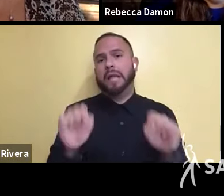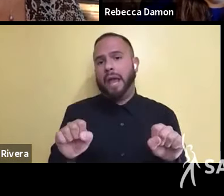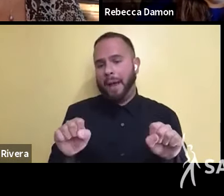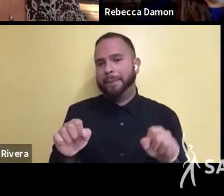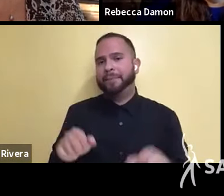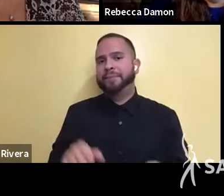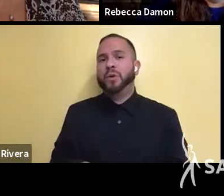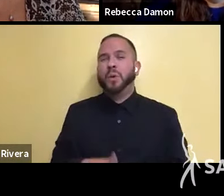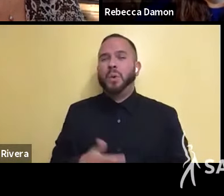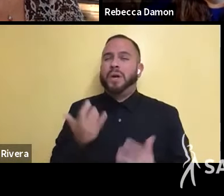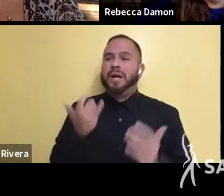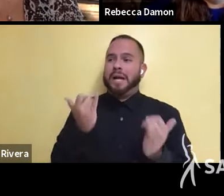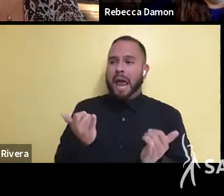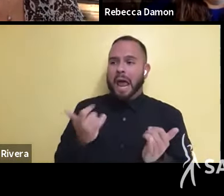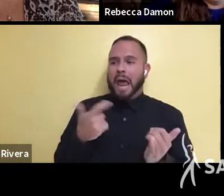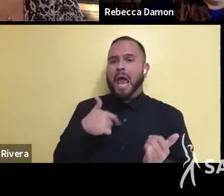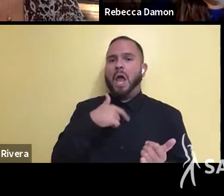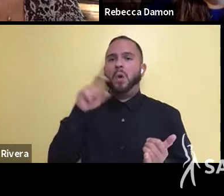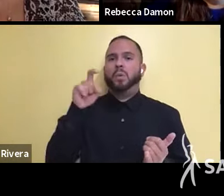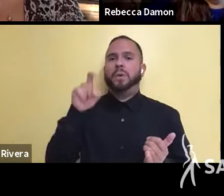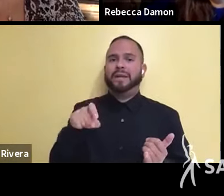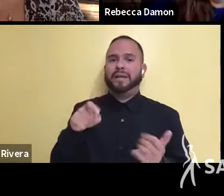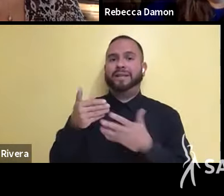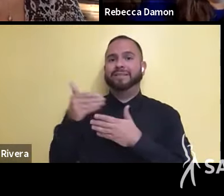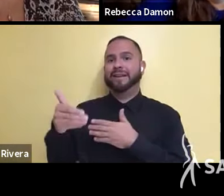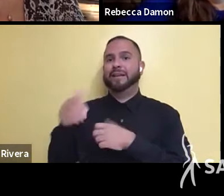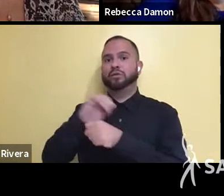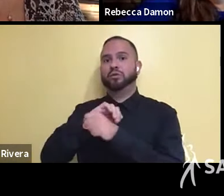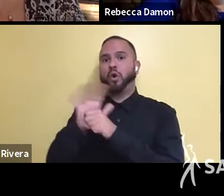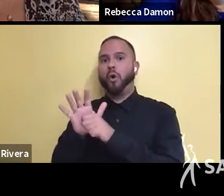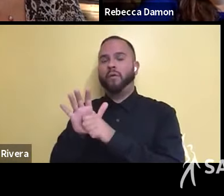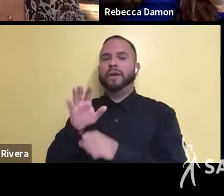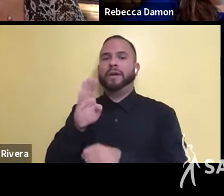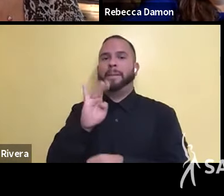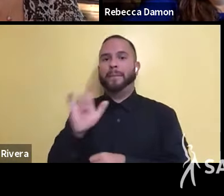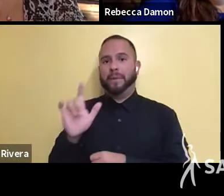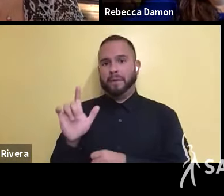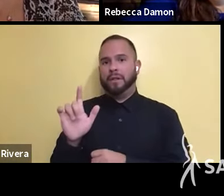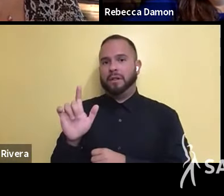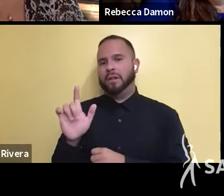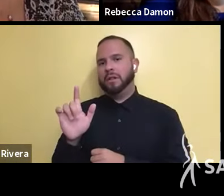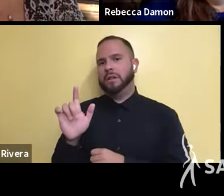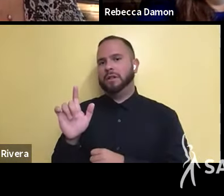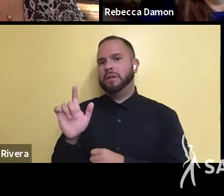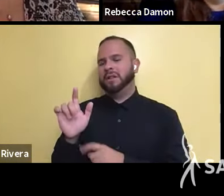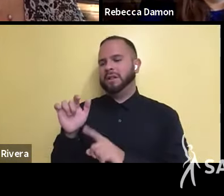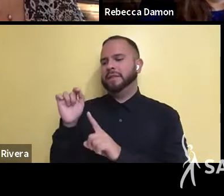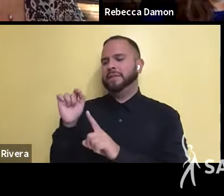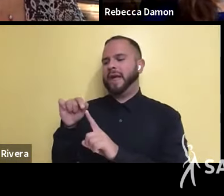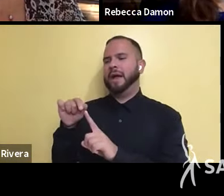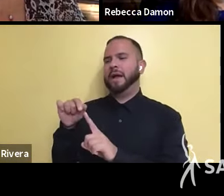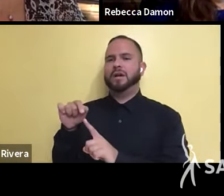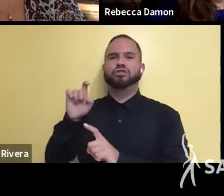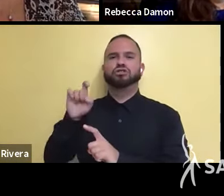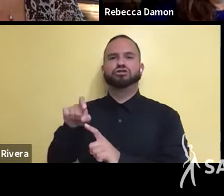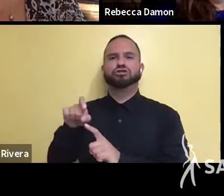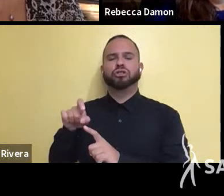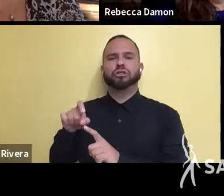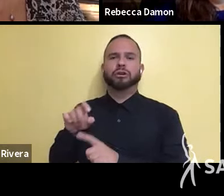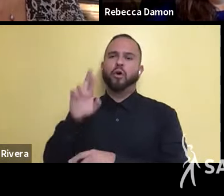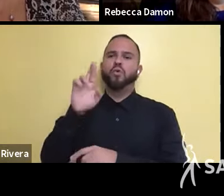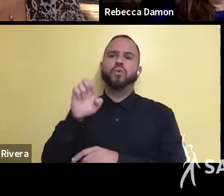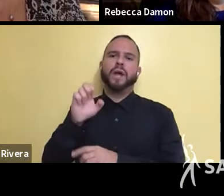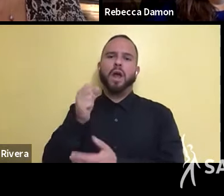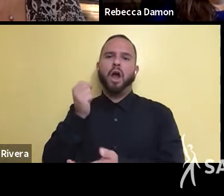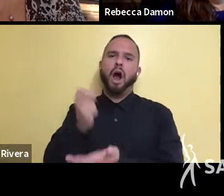for this next COVID bill to be able to reauthorize PPP so that we can get